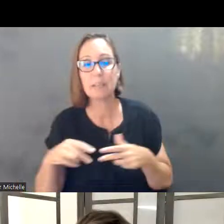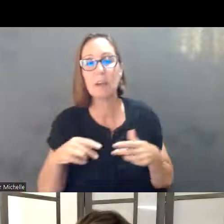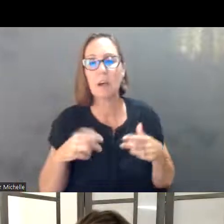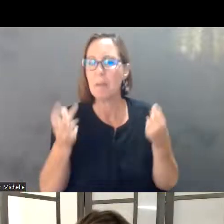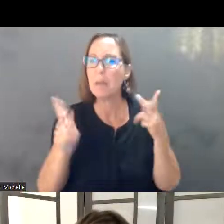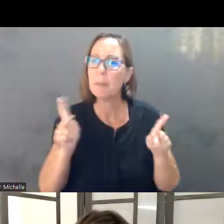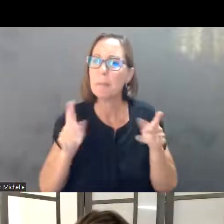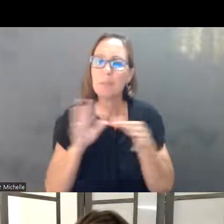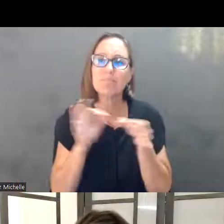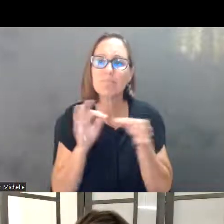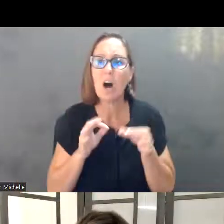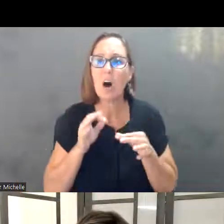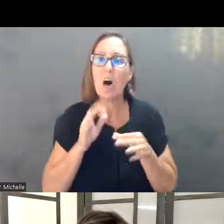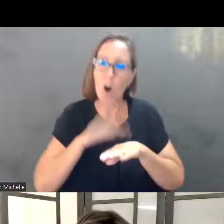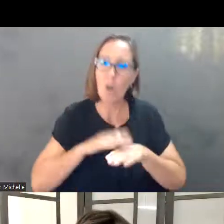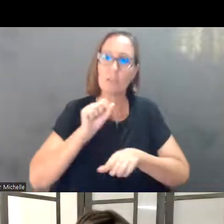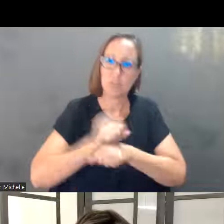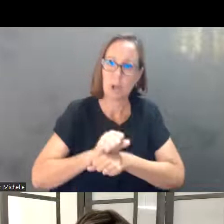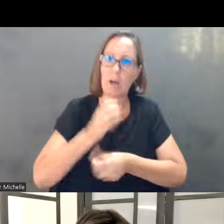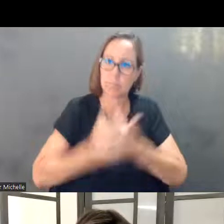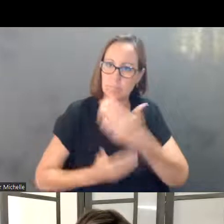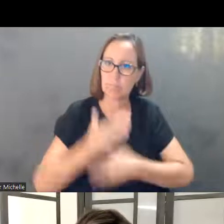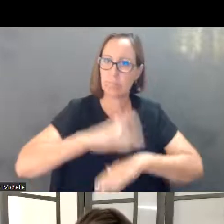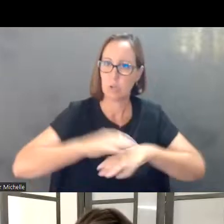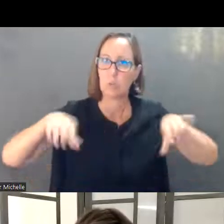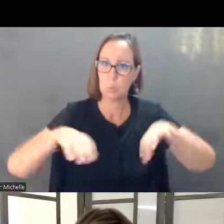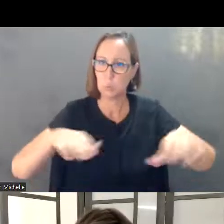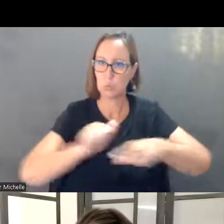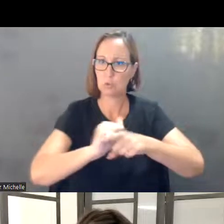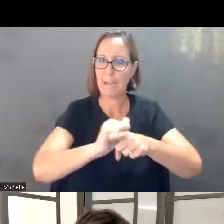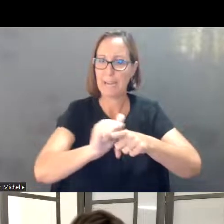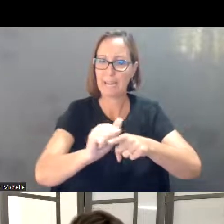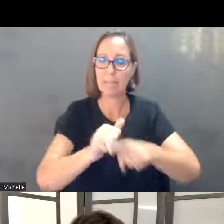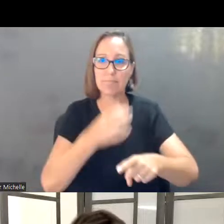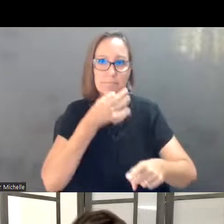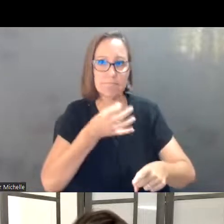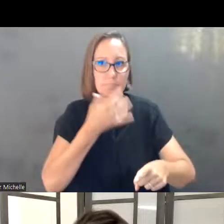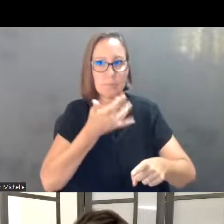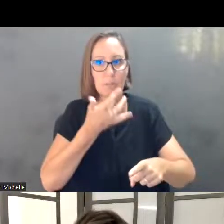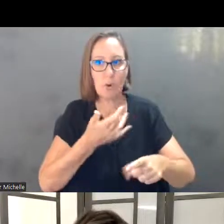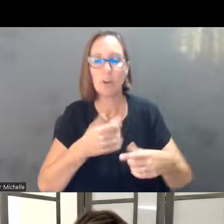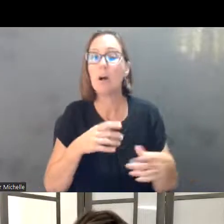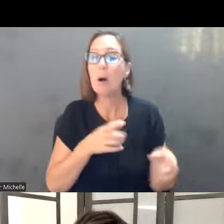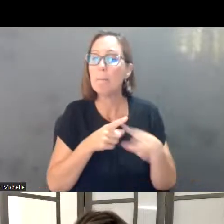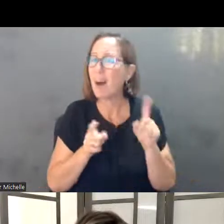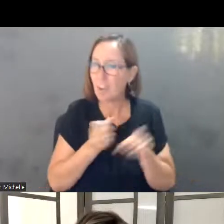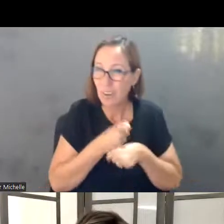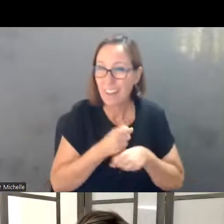of on-the-job training. At the same time, some of the challenges of even creating the time to do